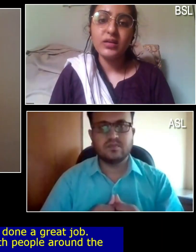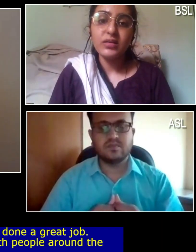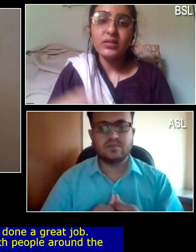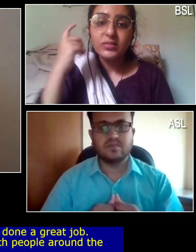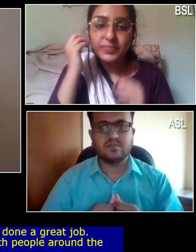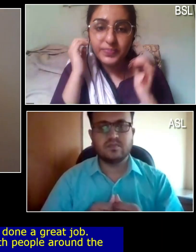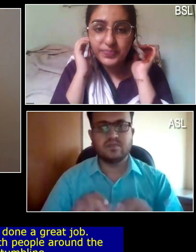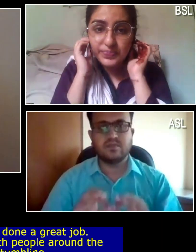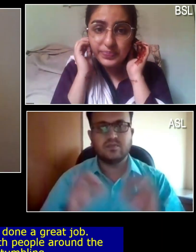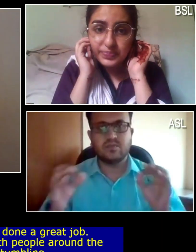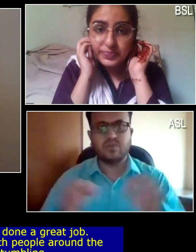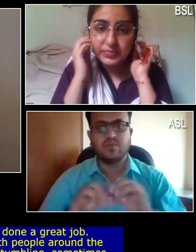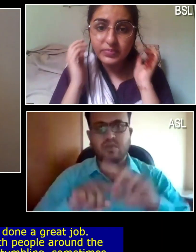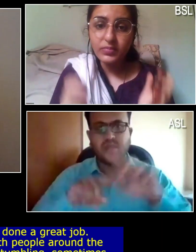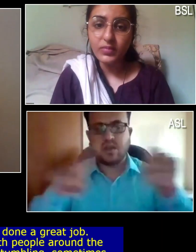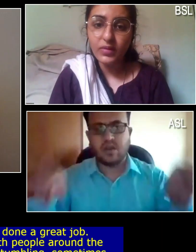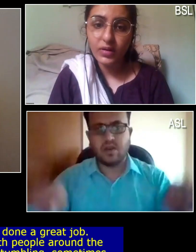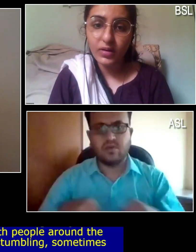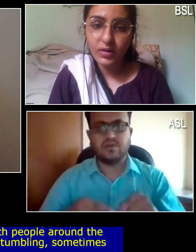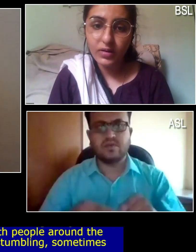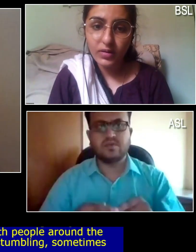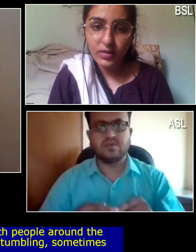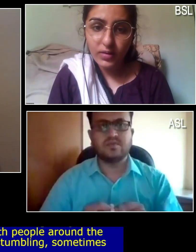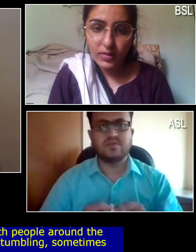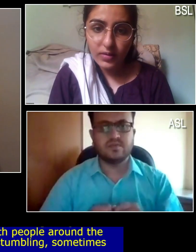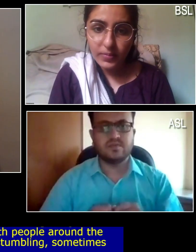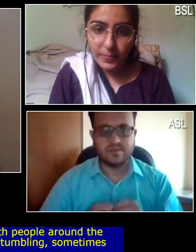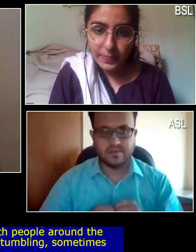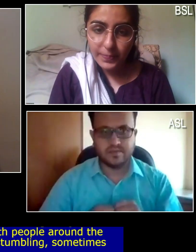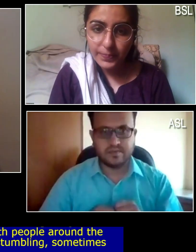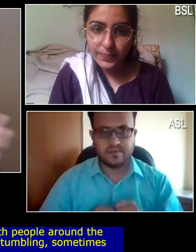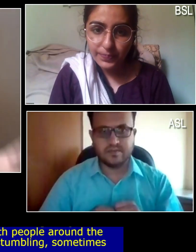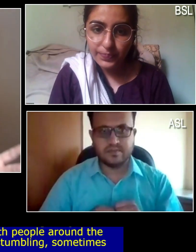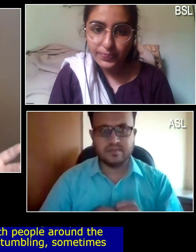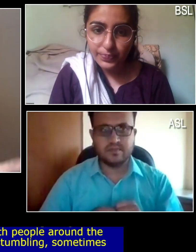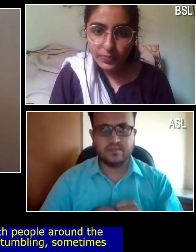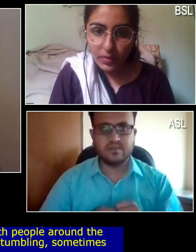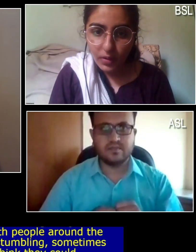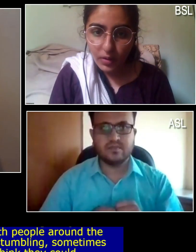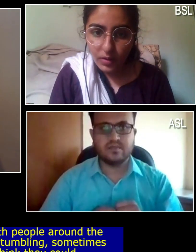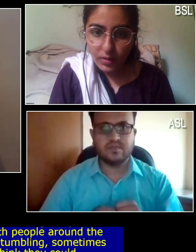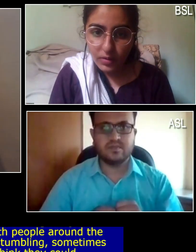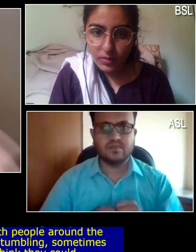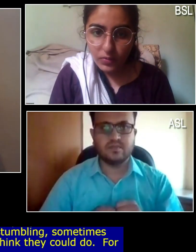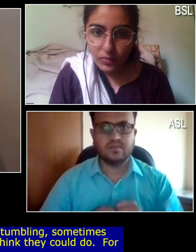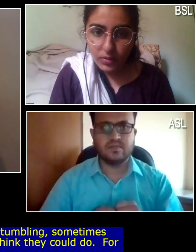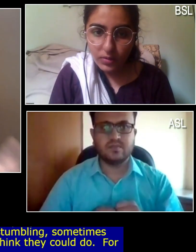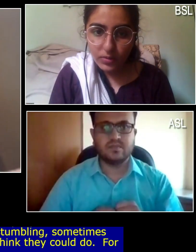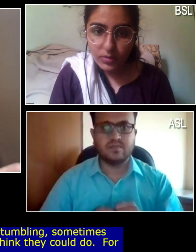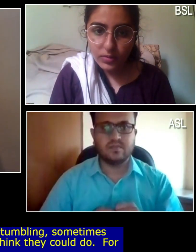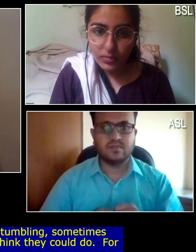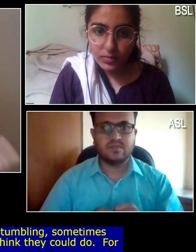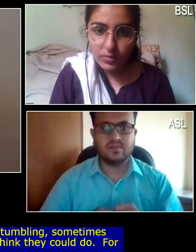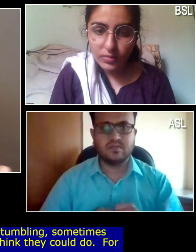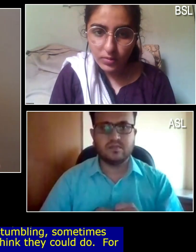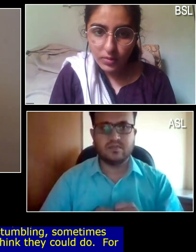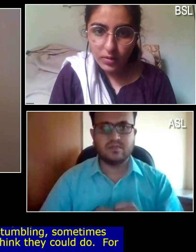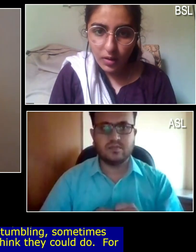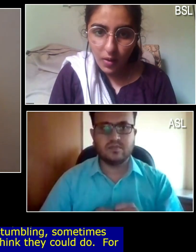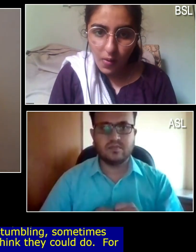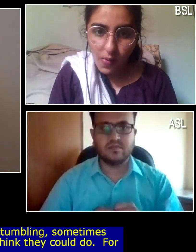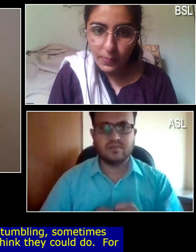sometimes leaping forward with things they didn't think they could do. So for example, in higher ed, in Europe, in Canada, in the United States, around the